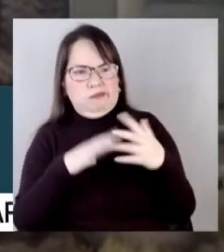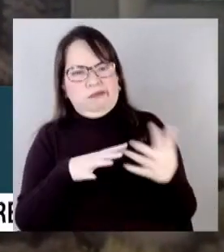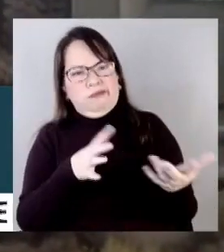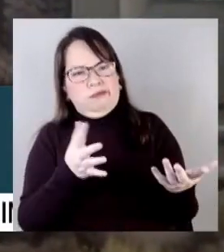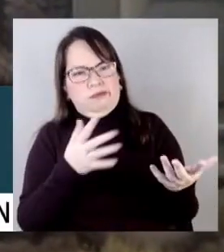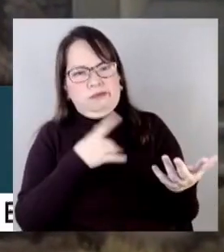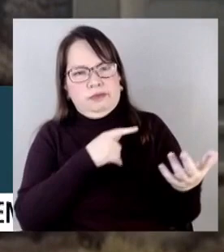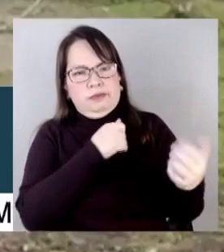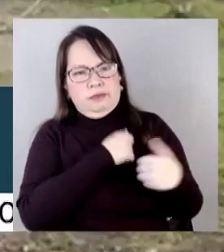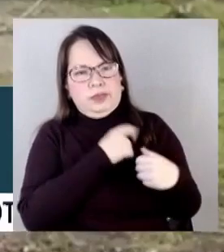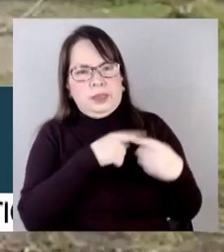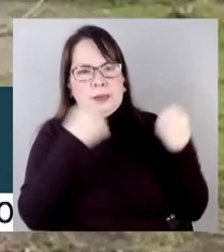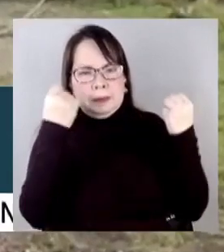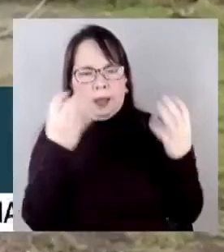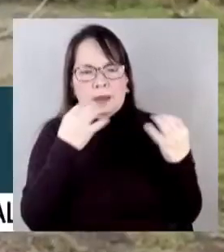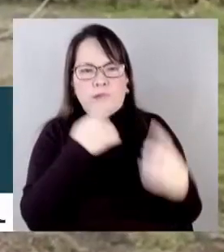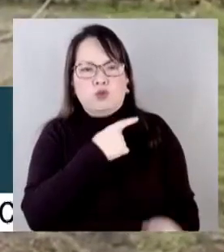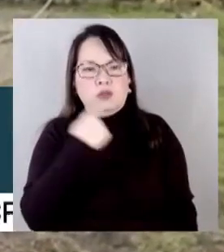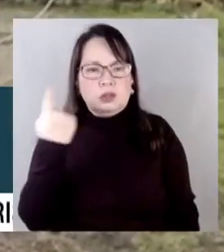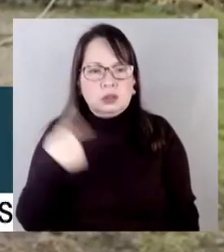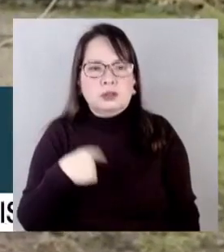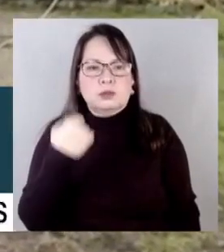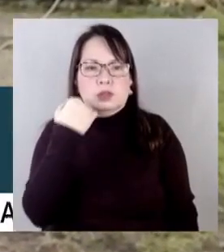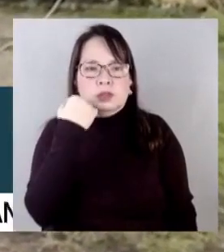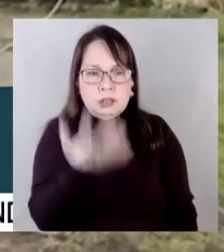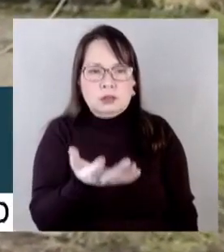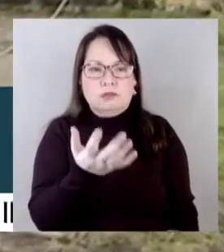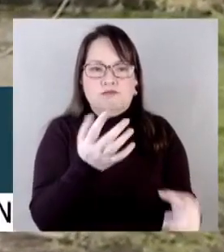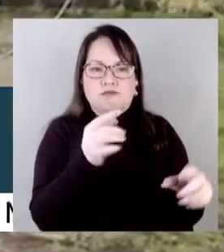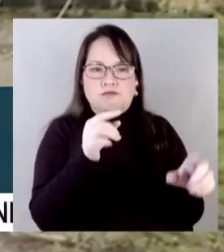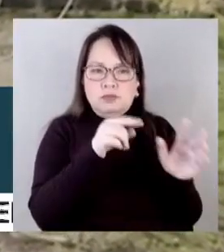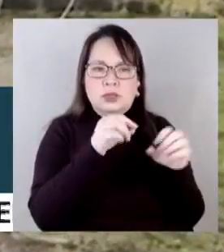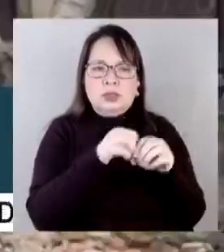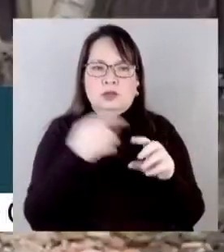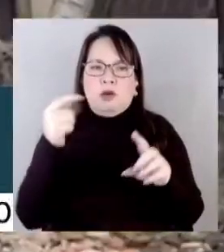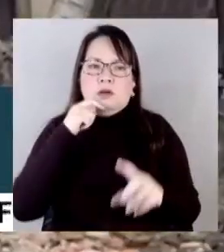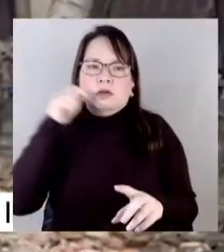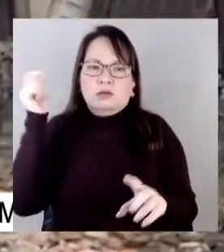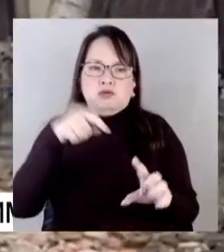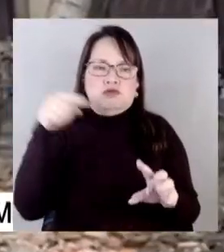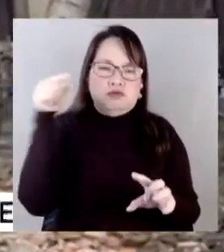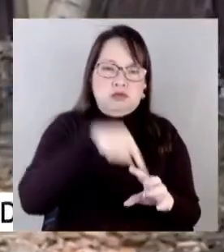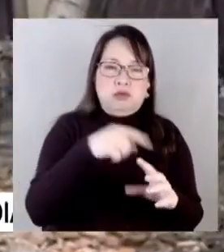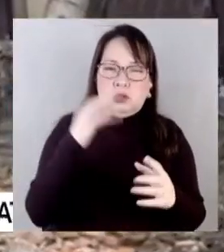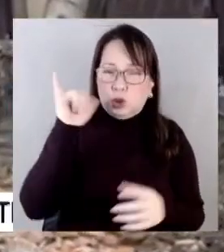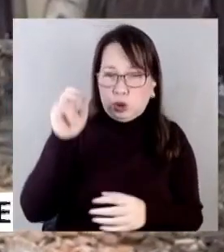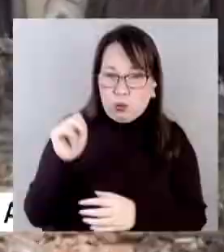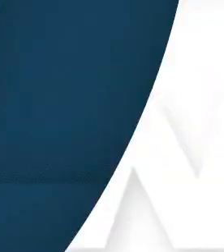criticisms after dozens of Russian soldiers were killed in a Ukrainian strike on New Year's Day.